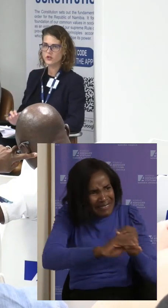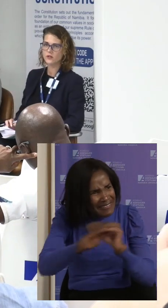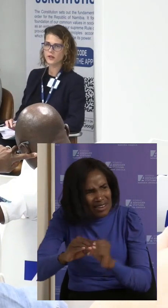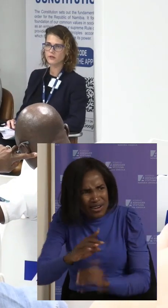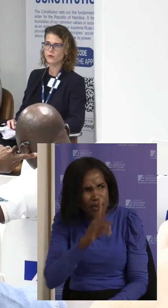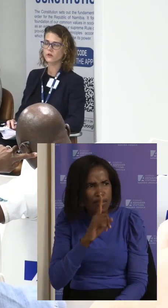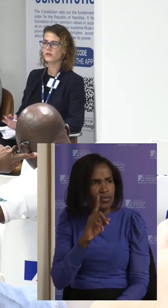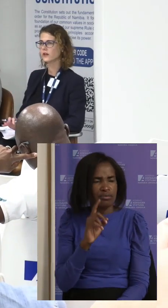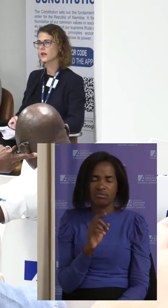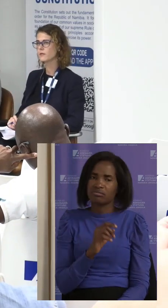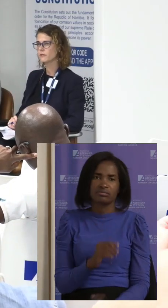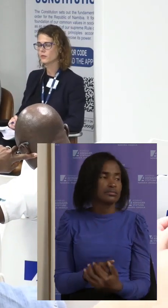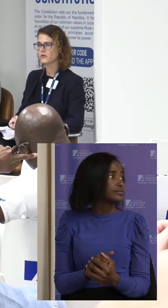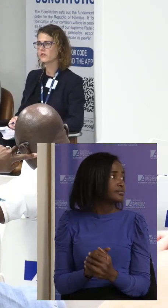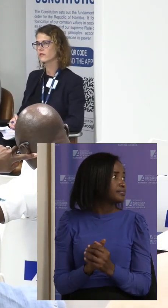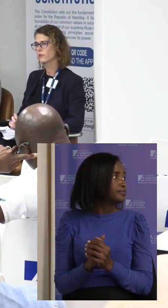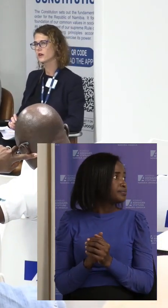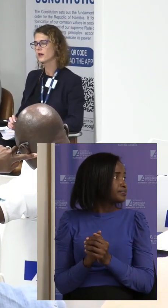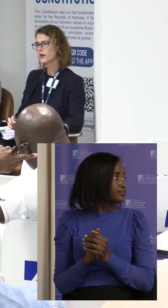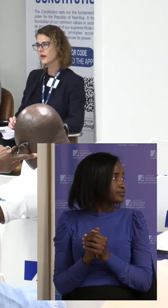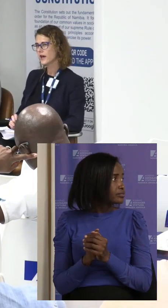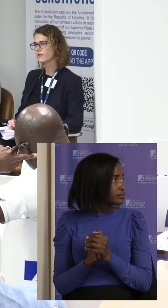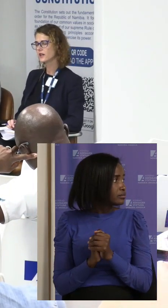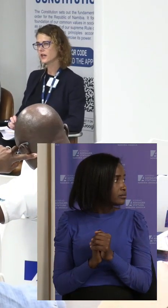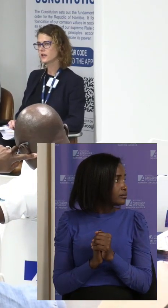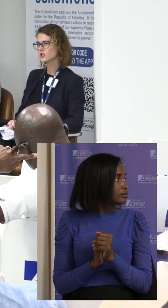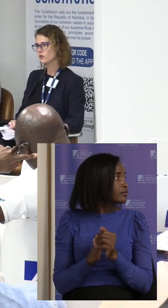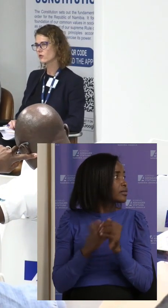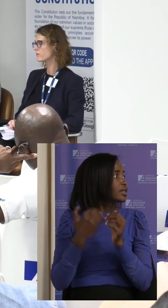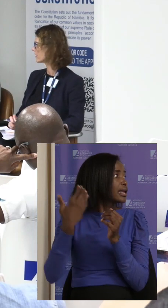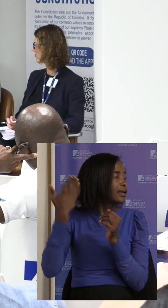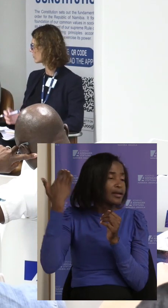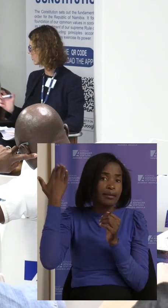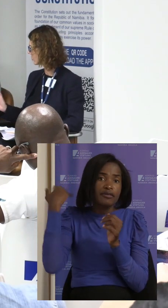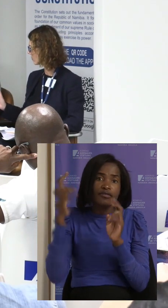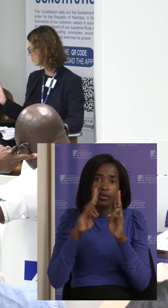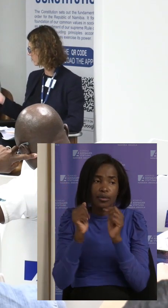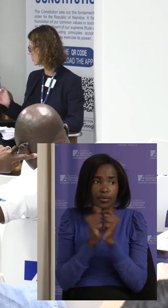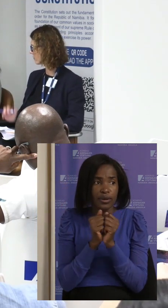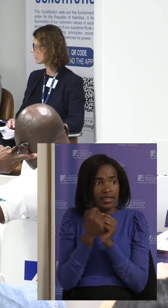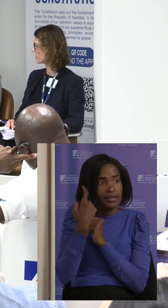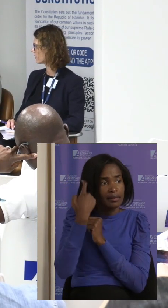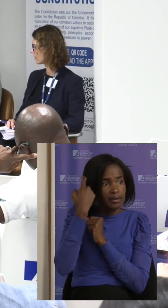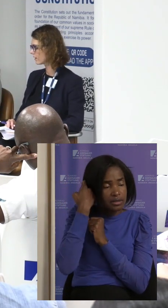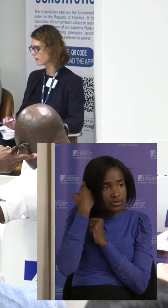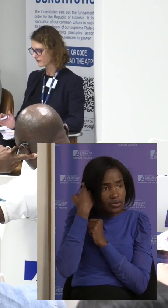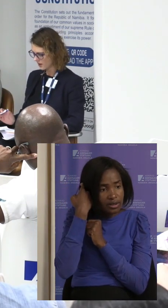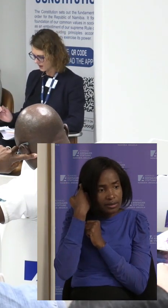mention that for disclaimer purposes, we have engaged all the ministry, the ministry